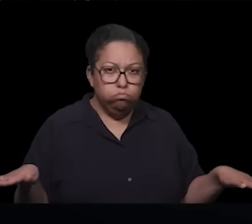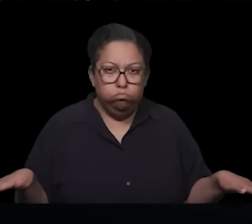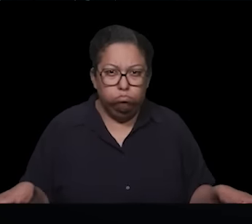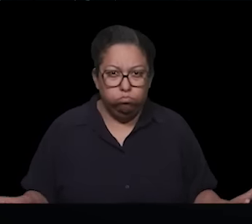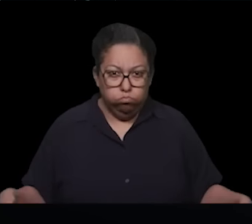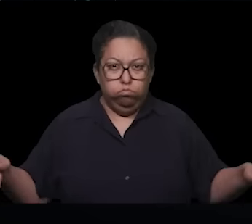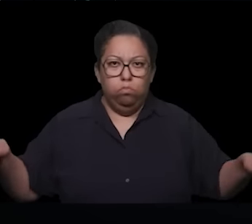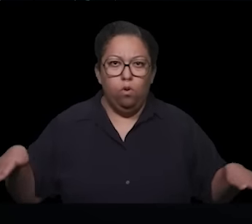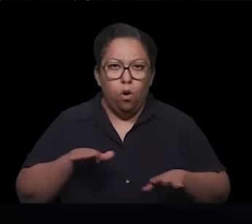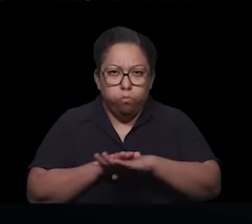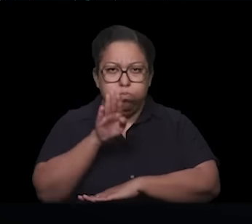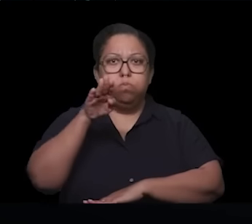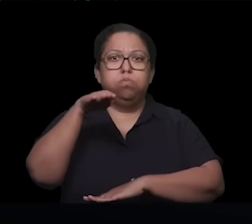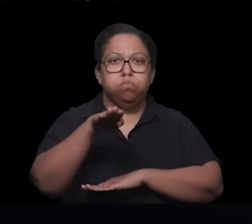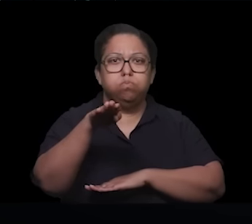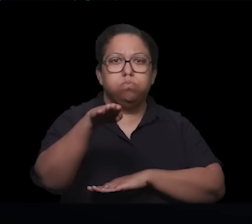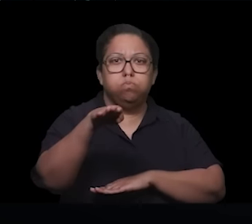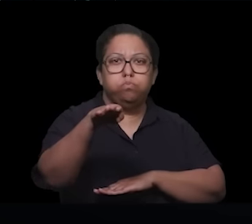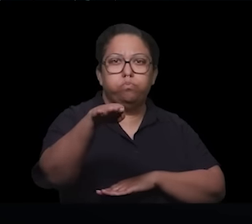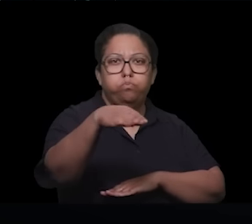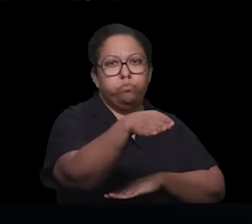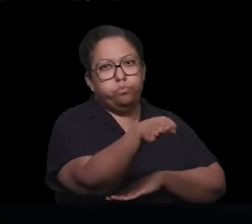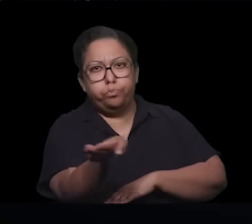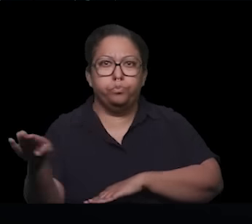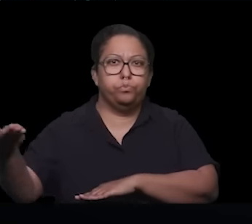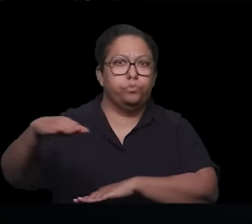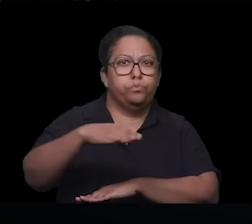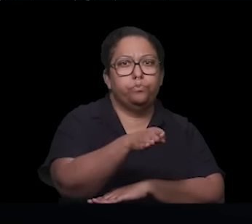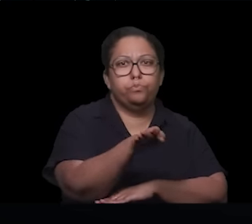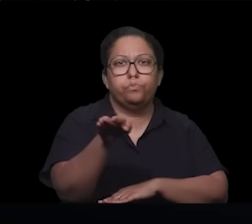and arcs out of the landing bay.